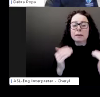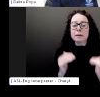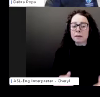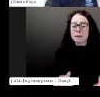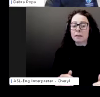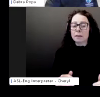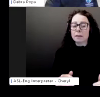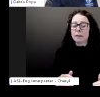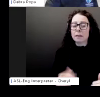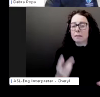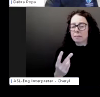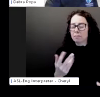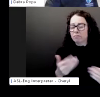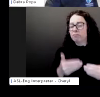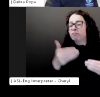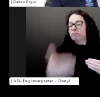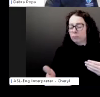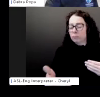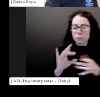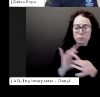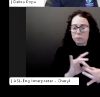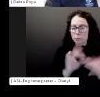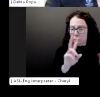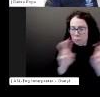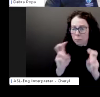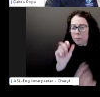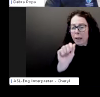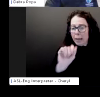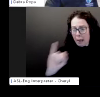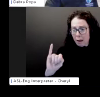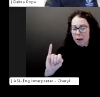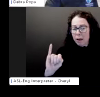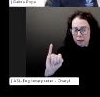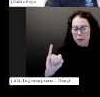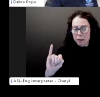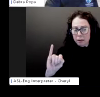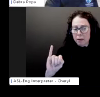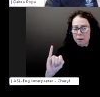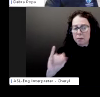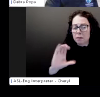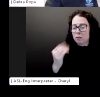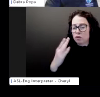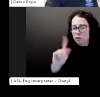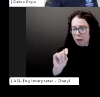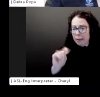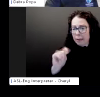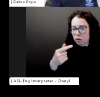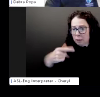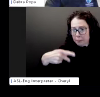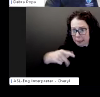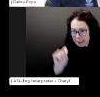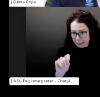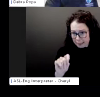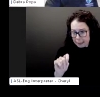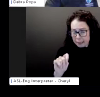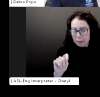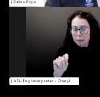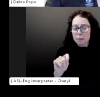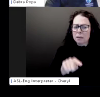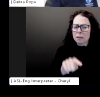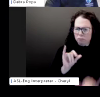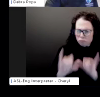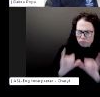one we've talking about cyber security on ChatGPT. And it'll be talking about just how to use that and navigating